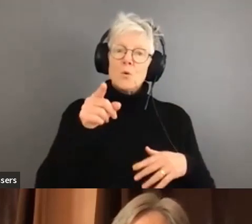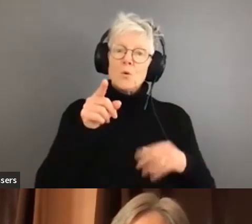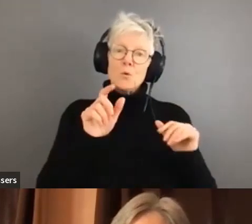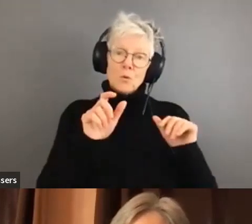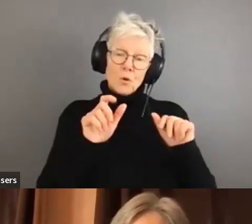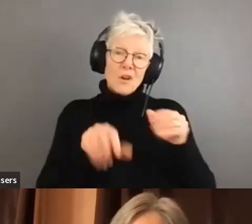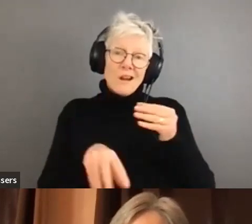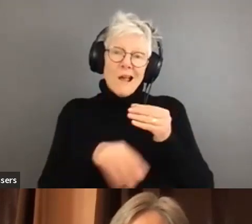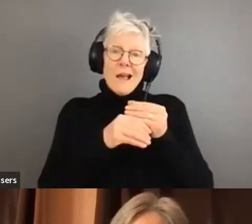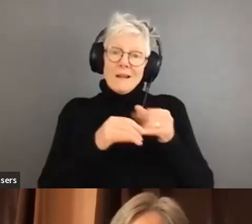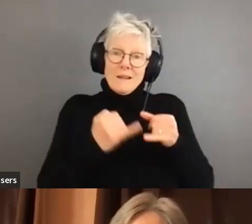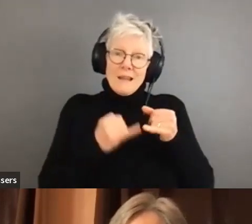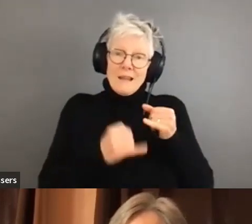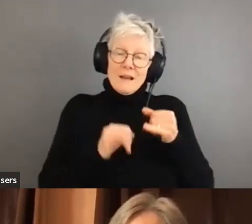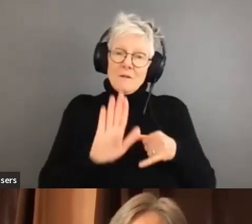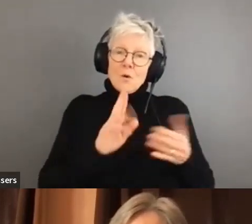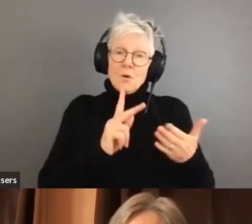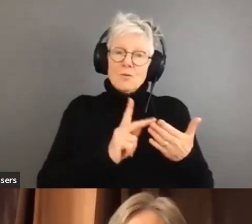show's disclaimer.